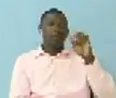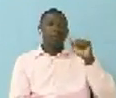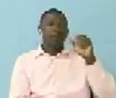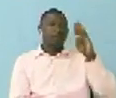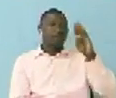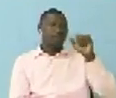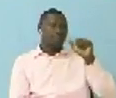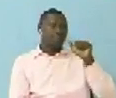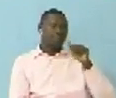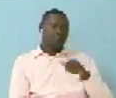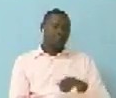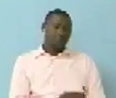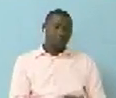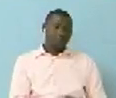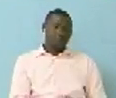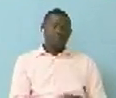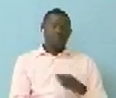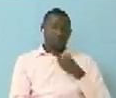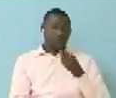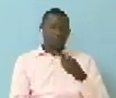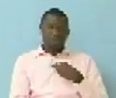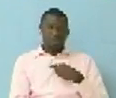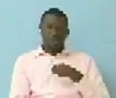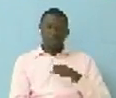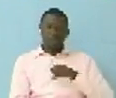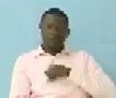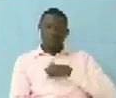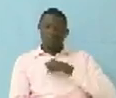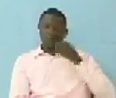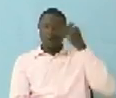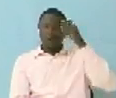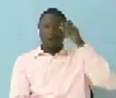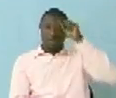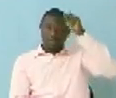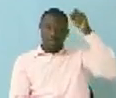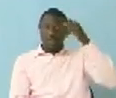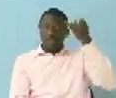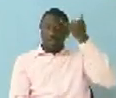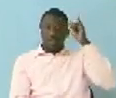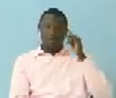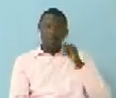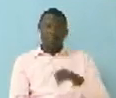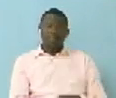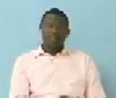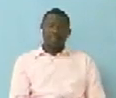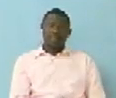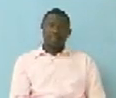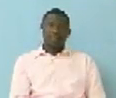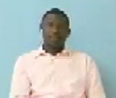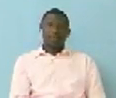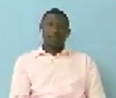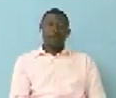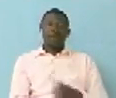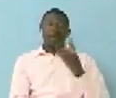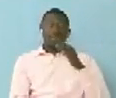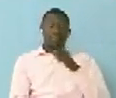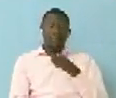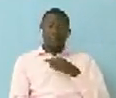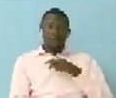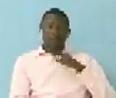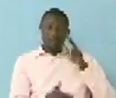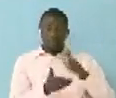precisely this is what we are after. But if that evidence is before you, then take that. The